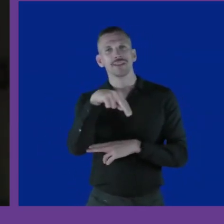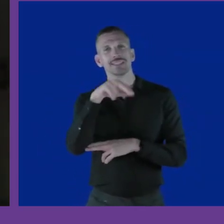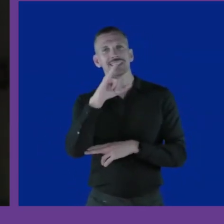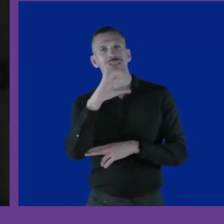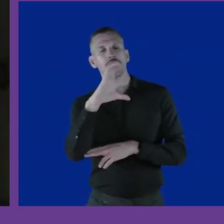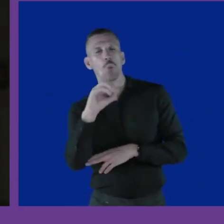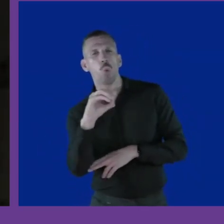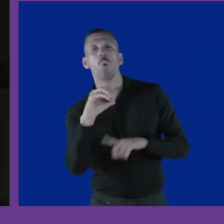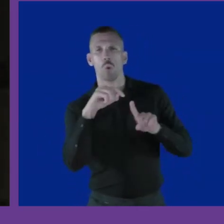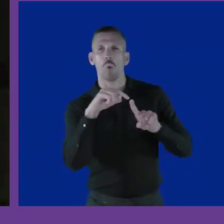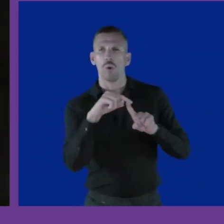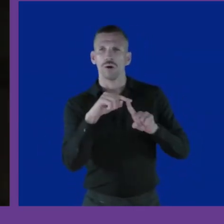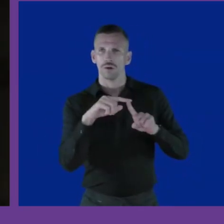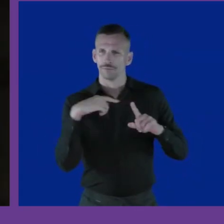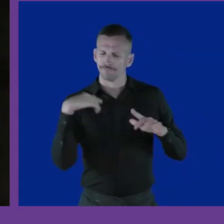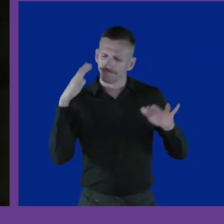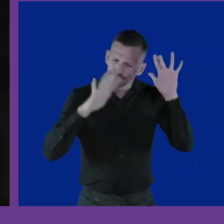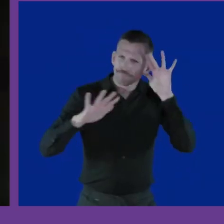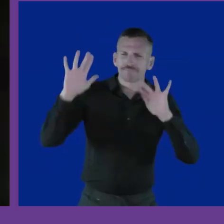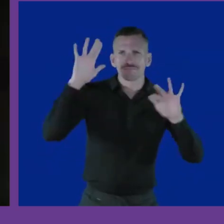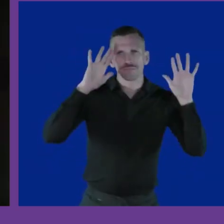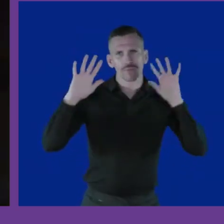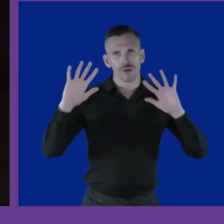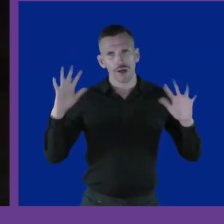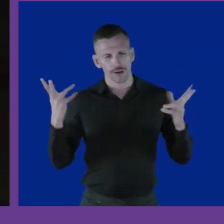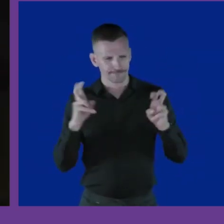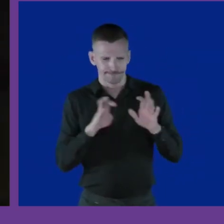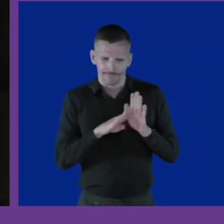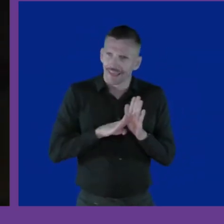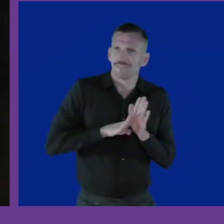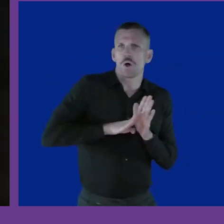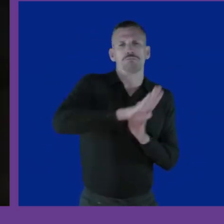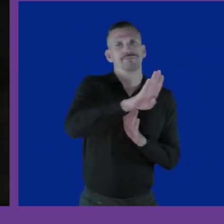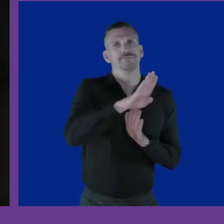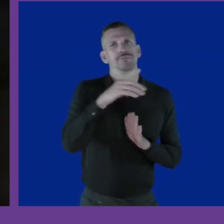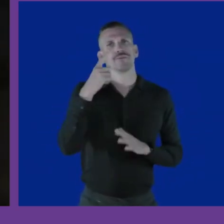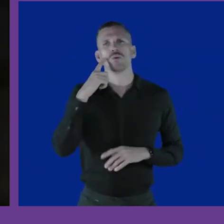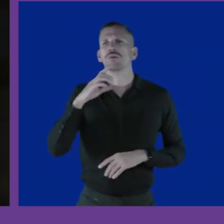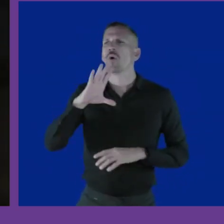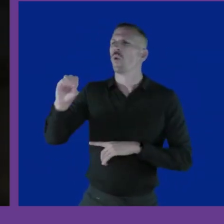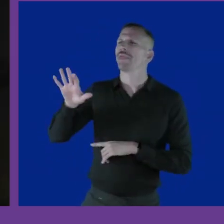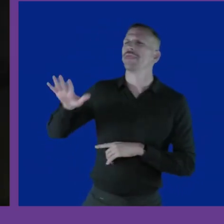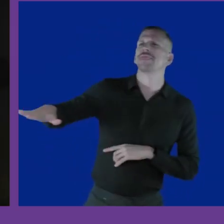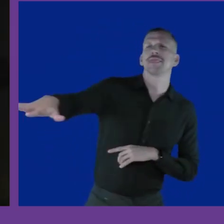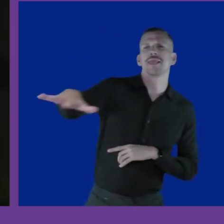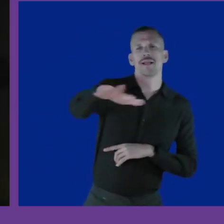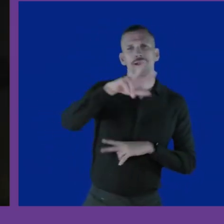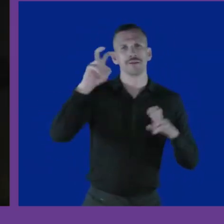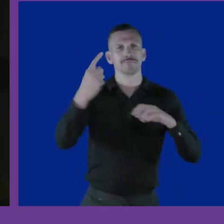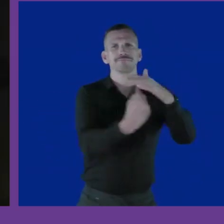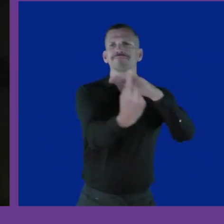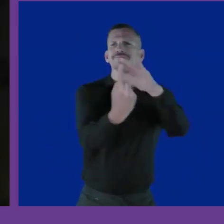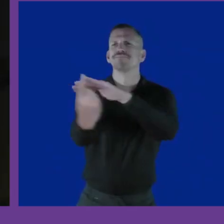many of our third parties doing software development. And if you leave all of the individual companies independently develop their